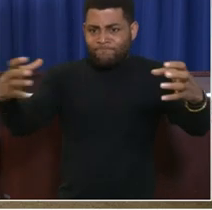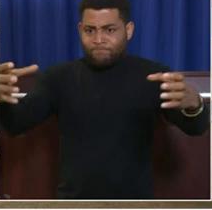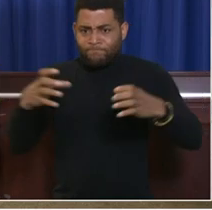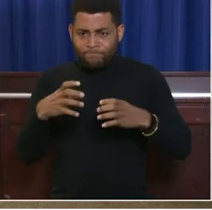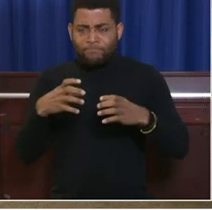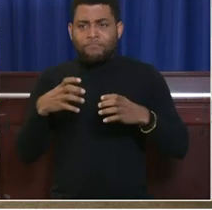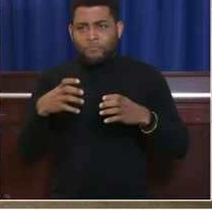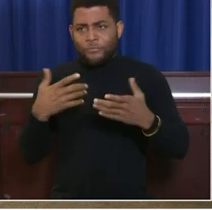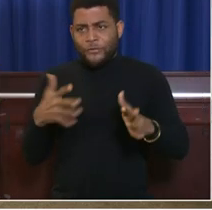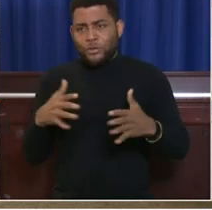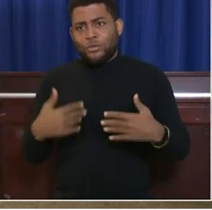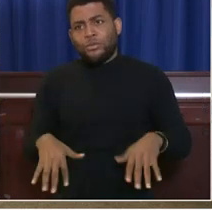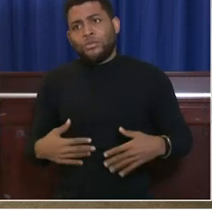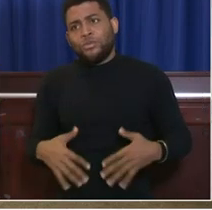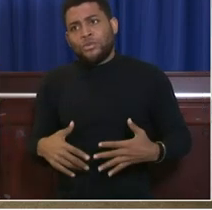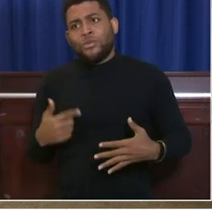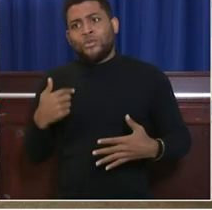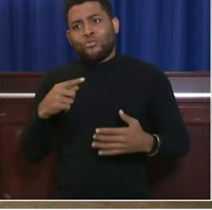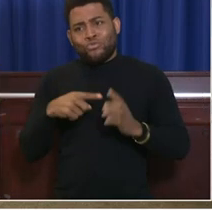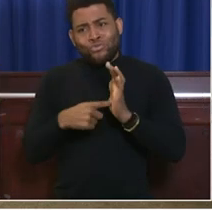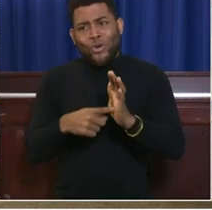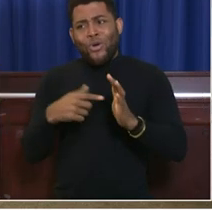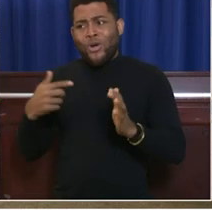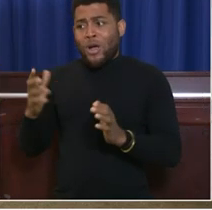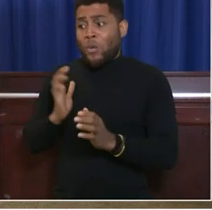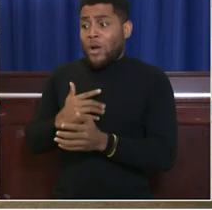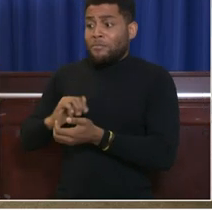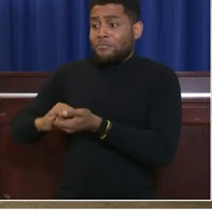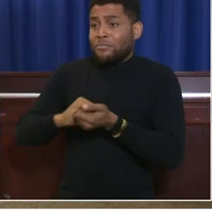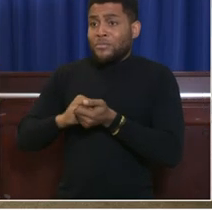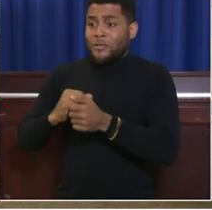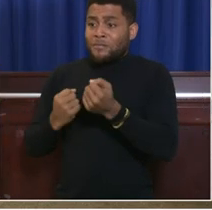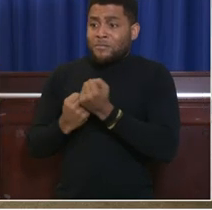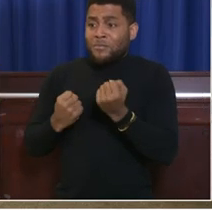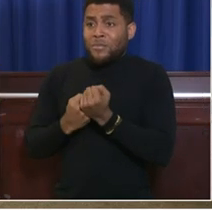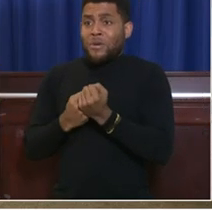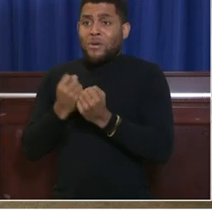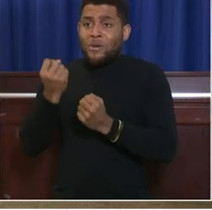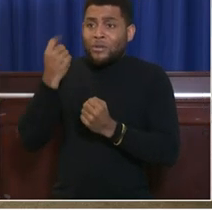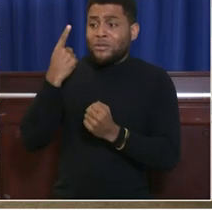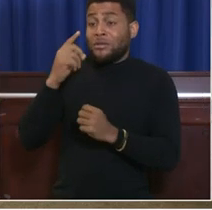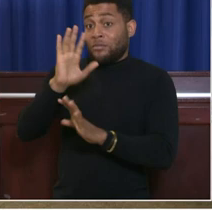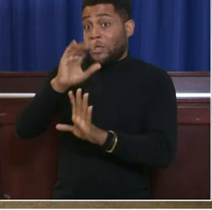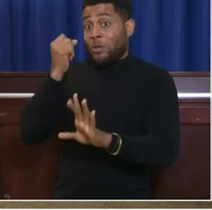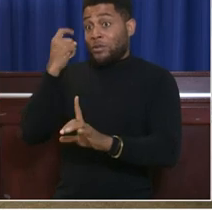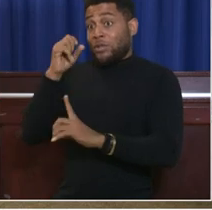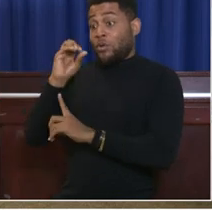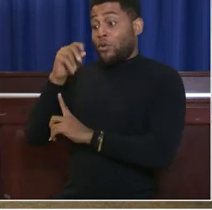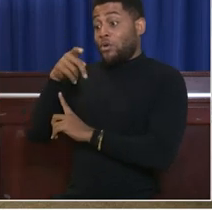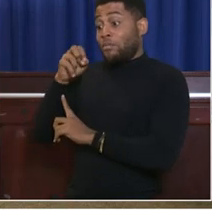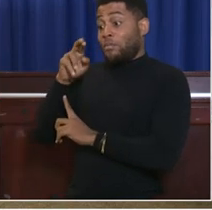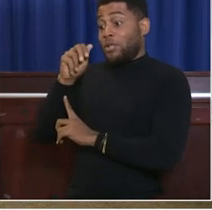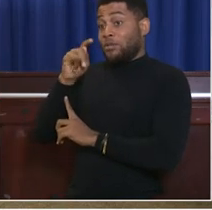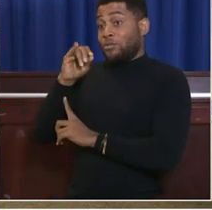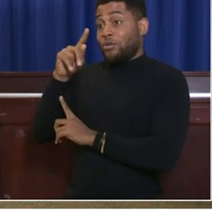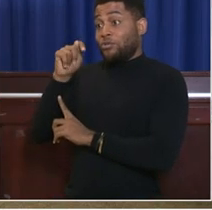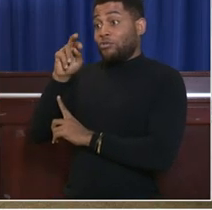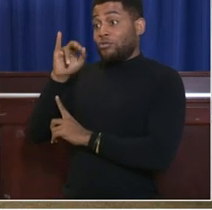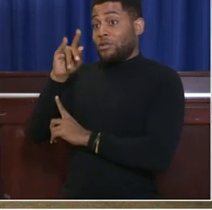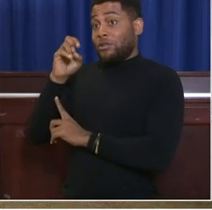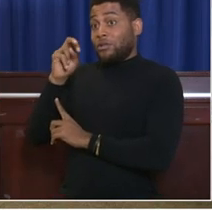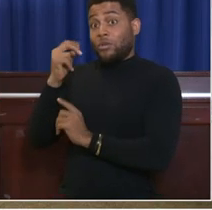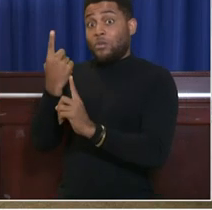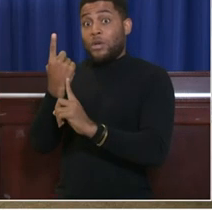crime. But Operation Trident is just one example of the daily collaboration between MPD,